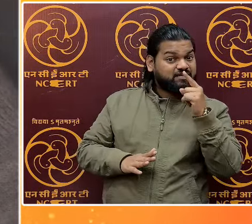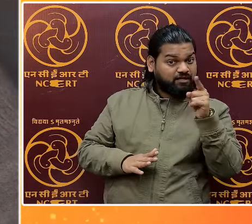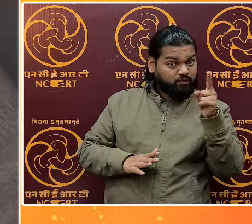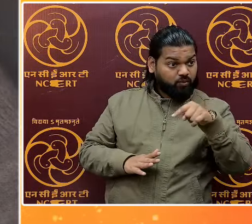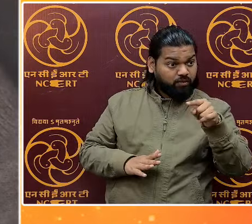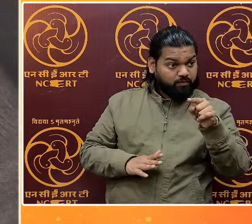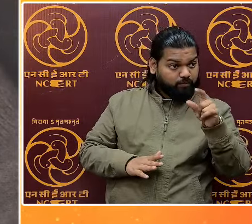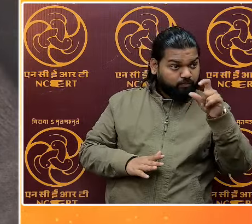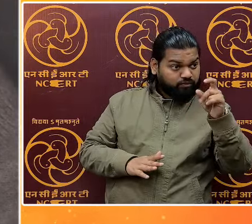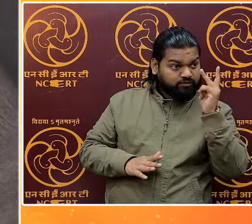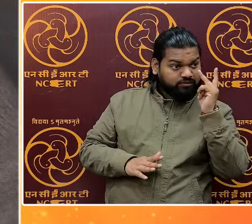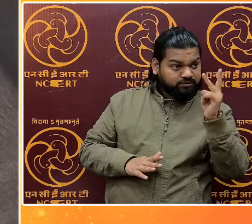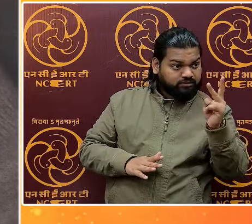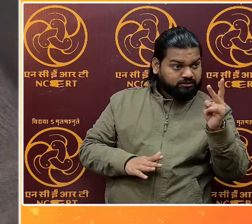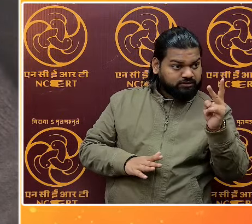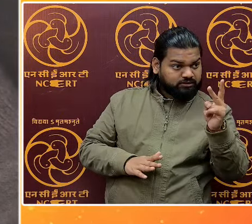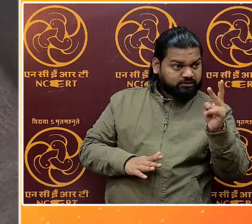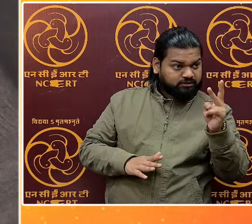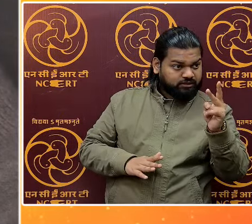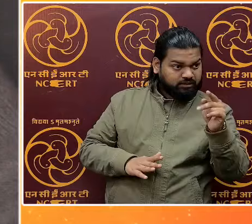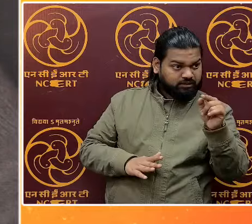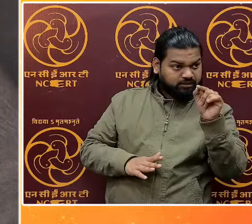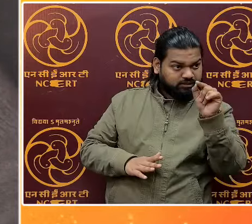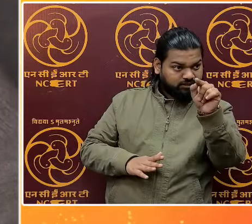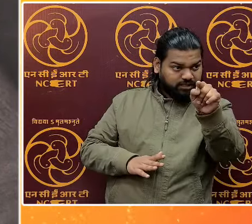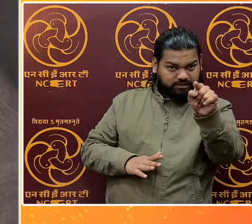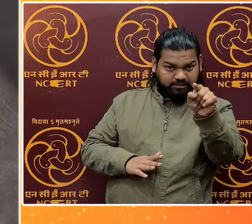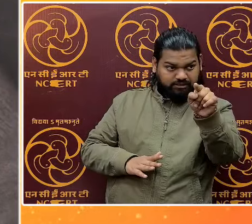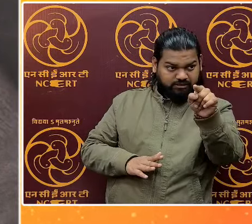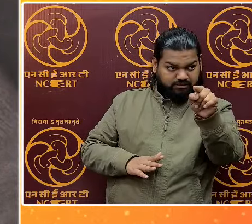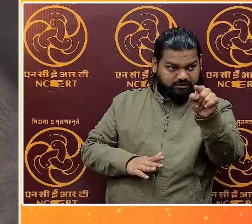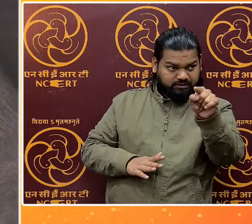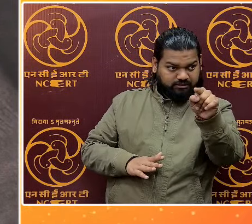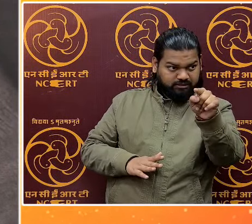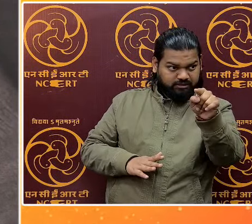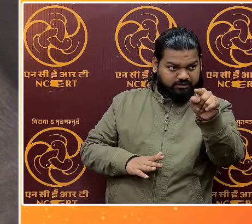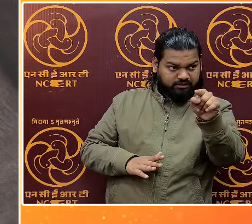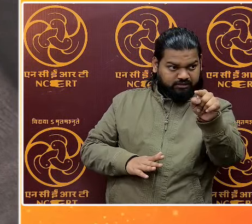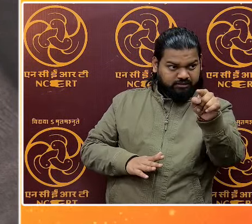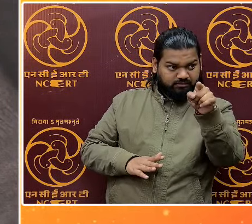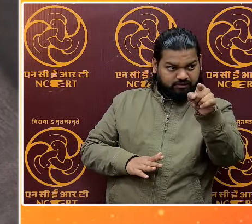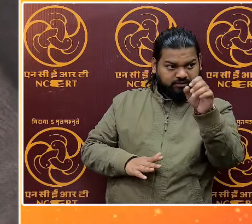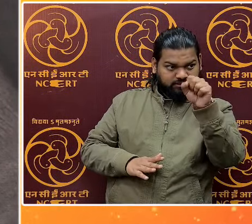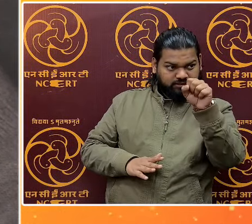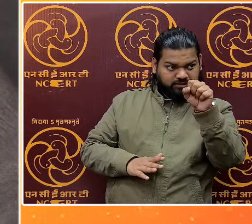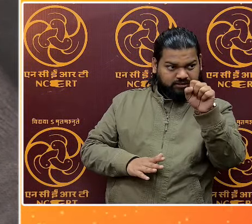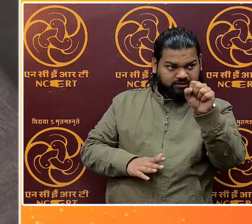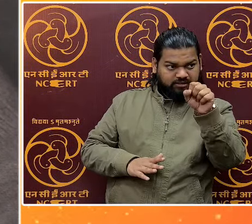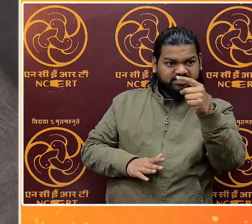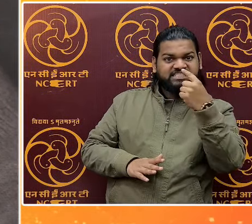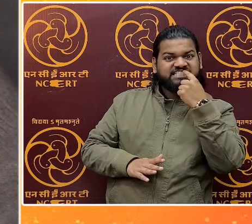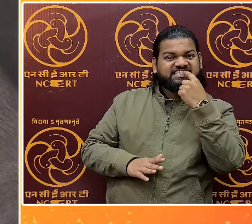you over the screen, see the light is hitting, though it is a laser light, but it is appearing to be white over the screen,